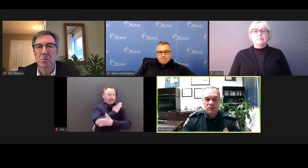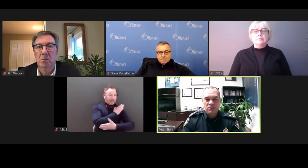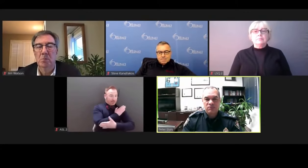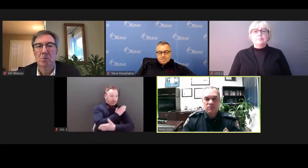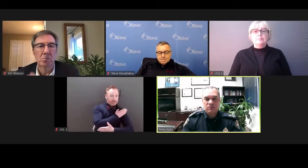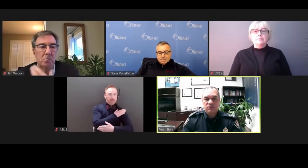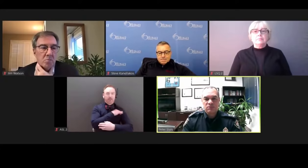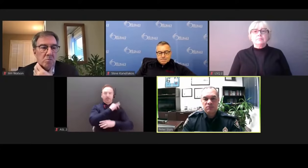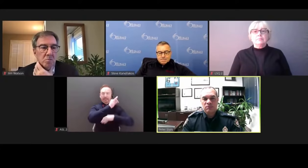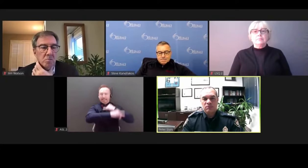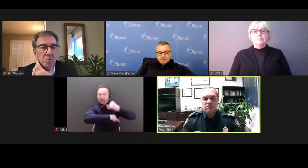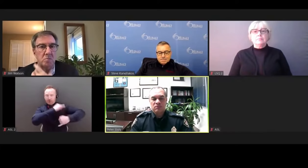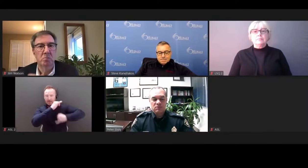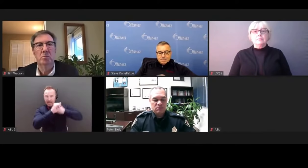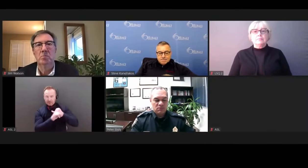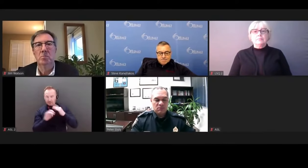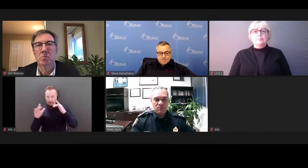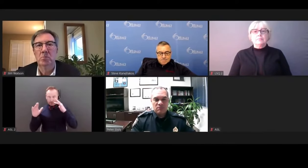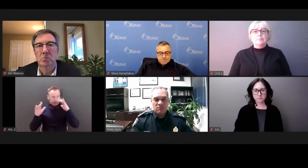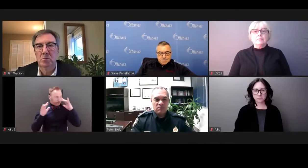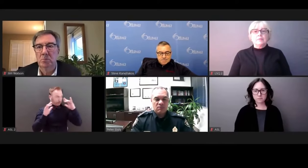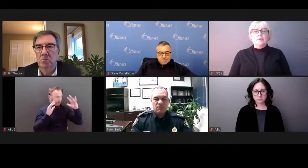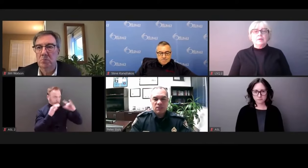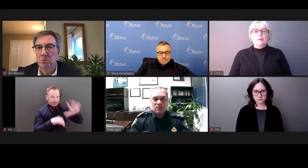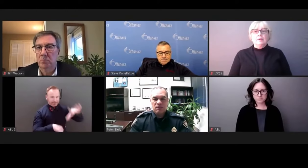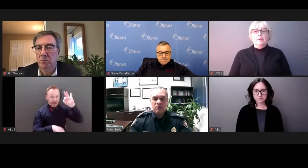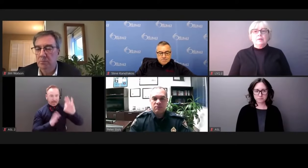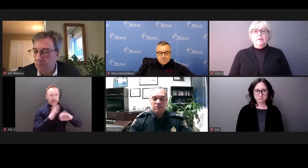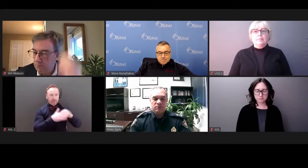offenses. Thank you.